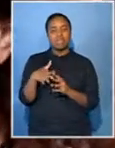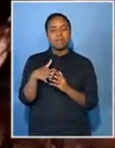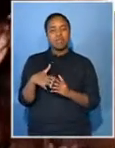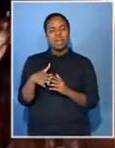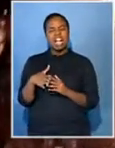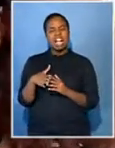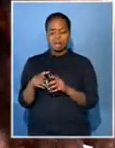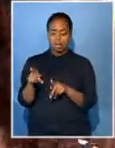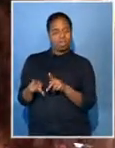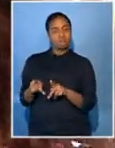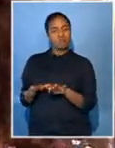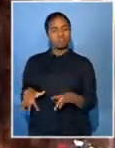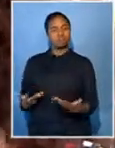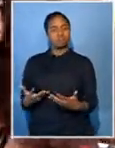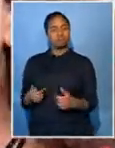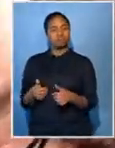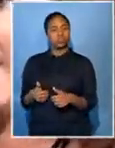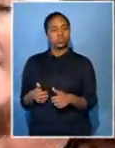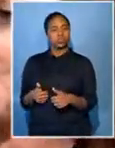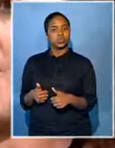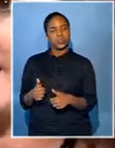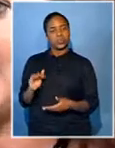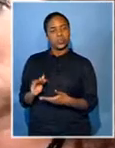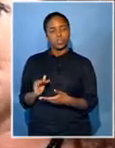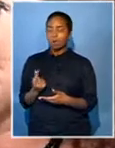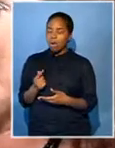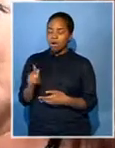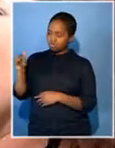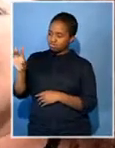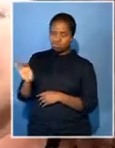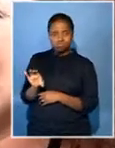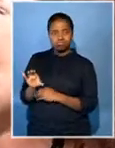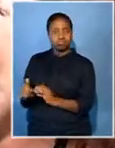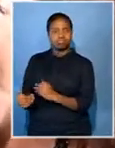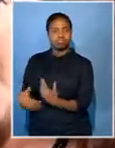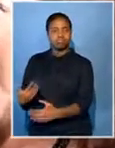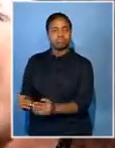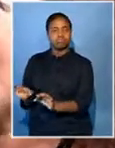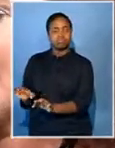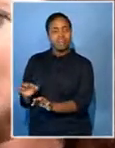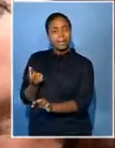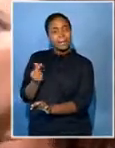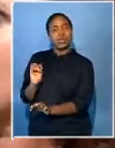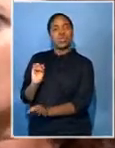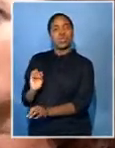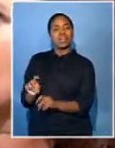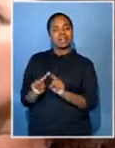less political risk. So there certainly is money that's going into the mining industry,